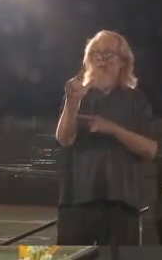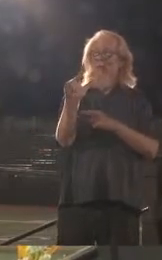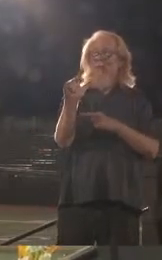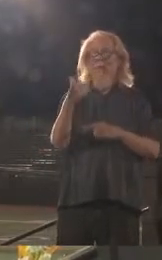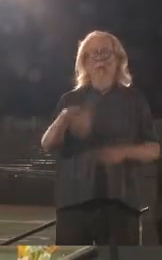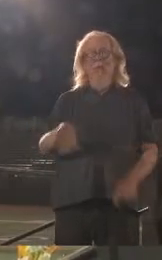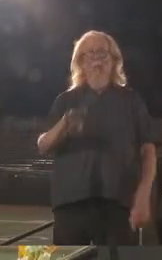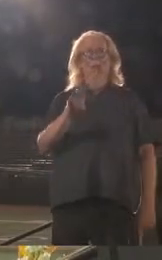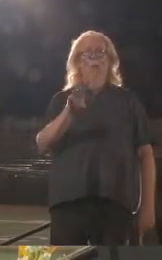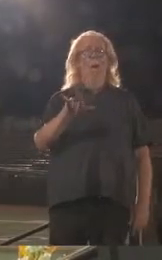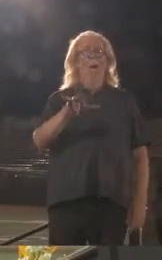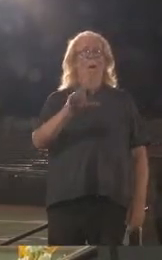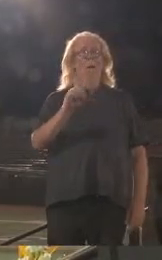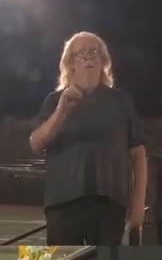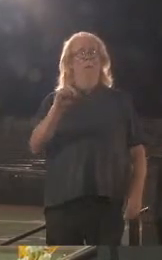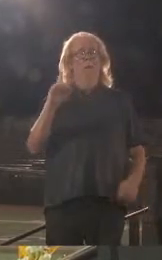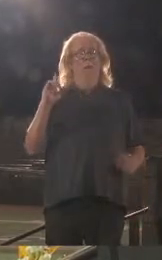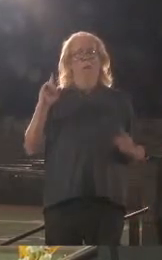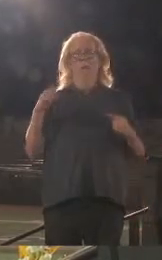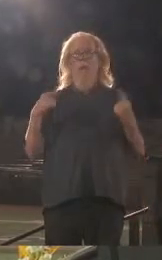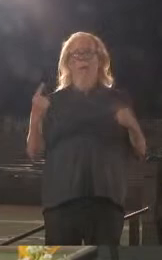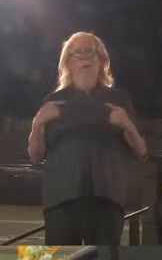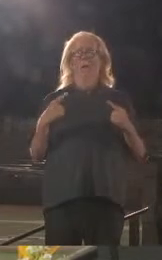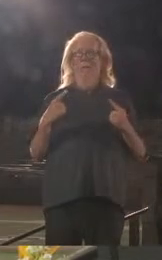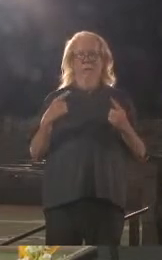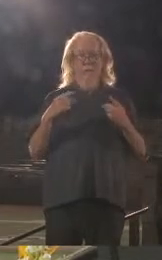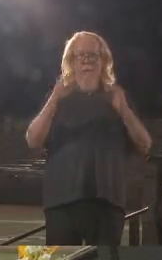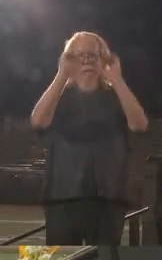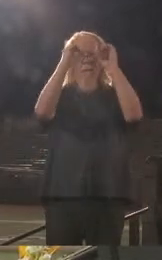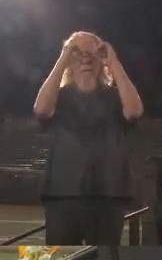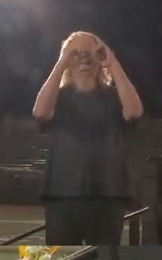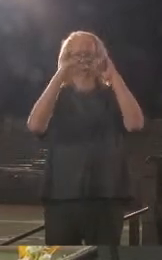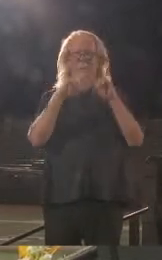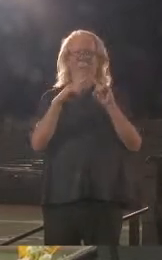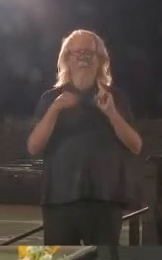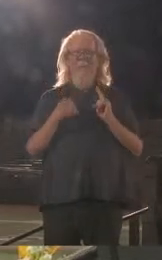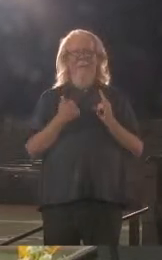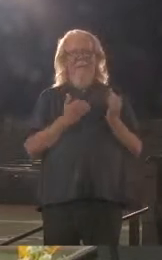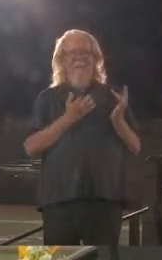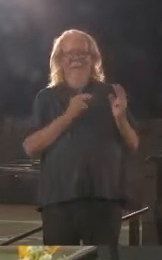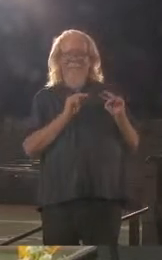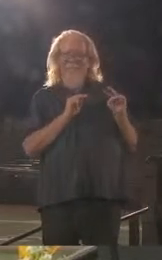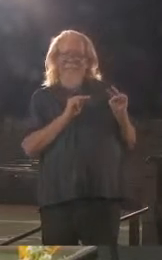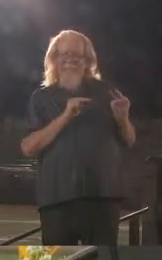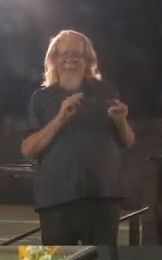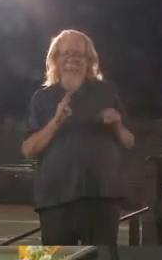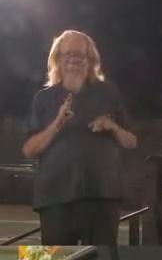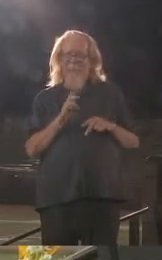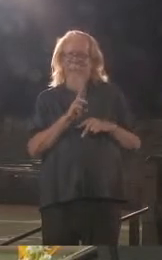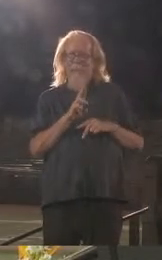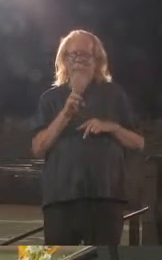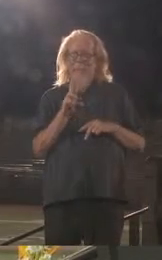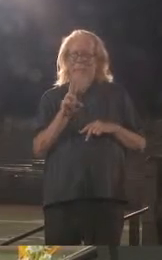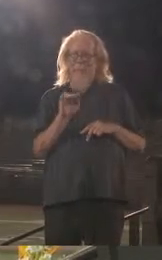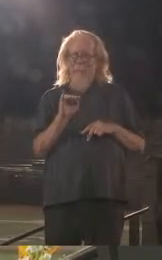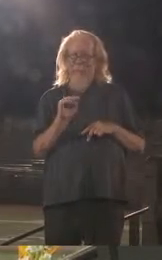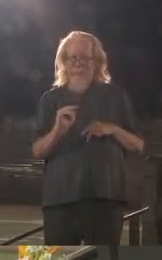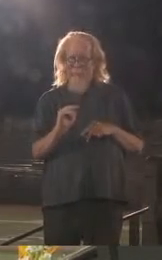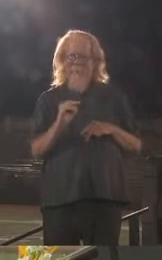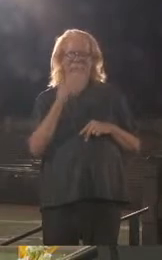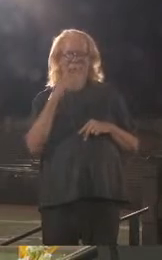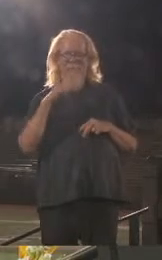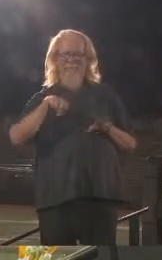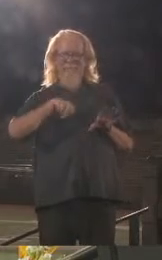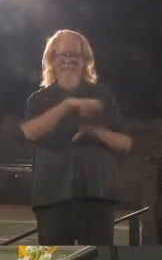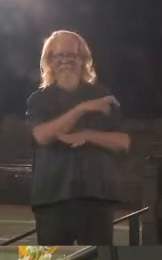wild ride being an owl, man, but I cannot wait to be a Bruin. Highlands, I'm so grateful for you and for everything that you've